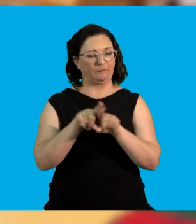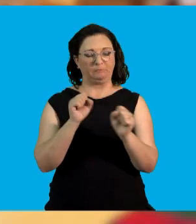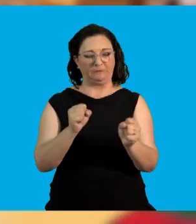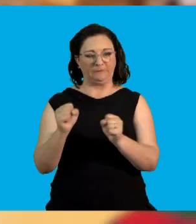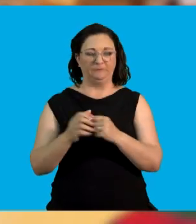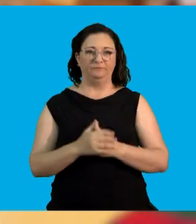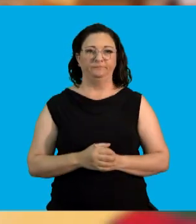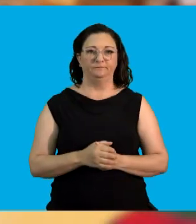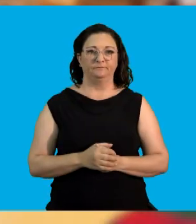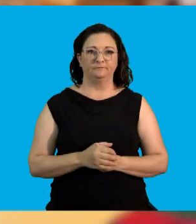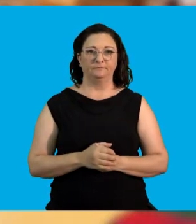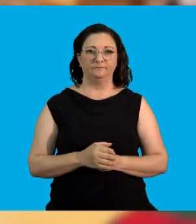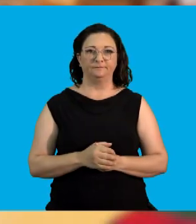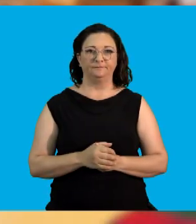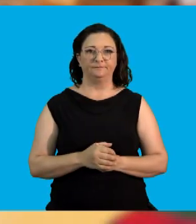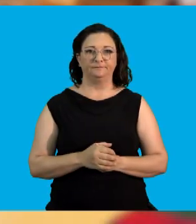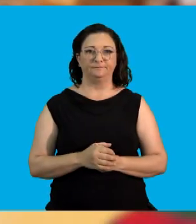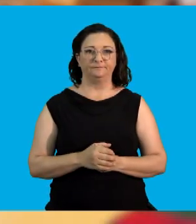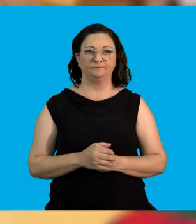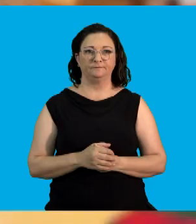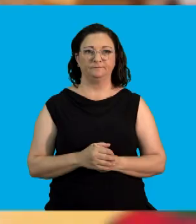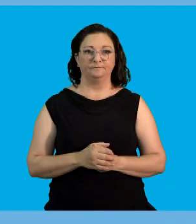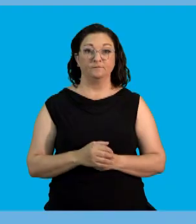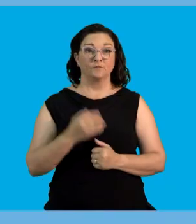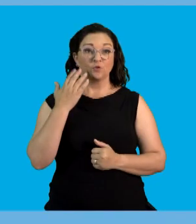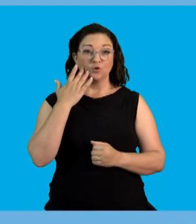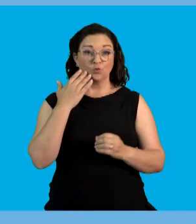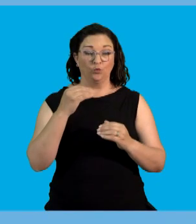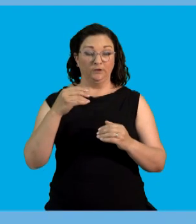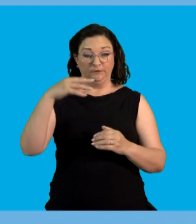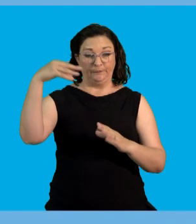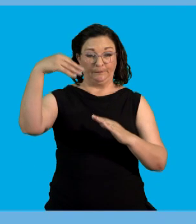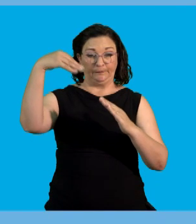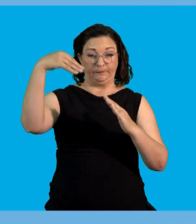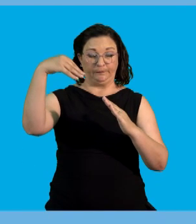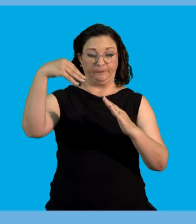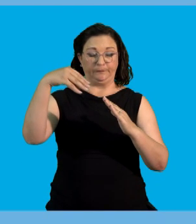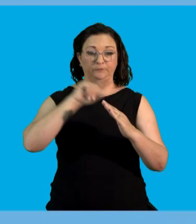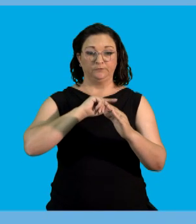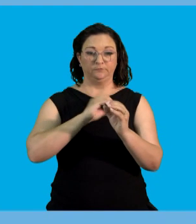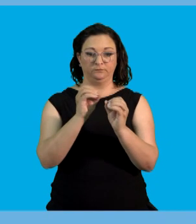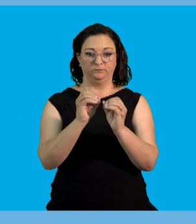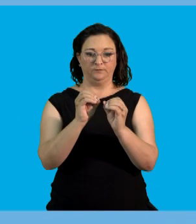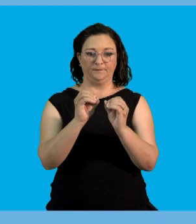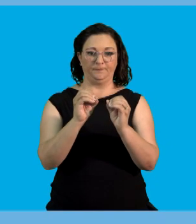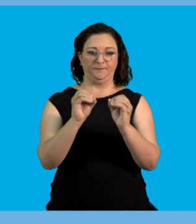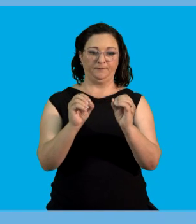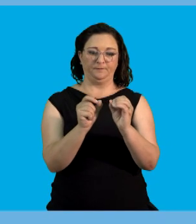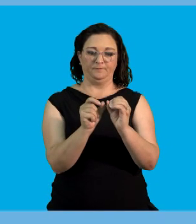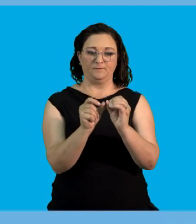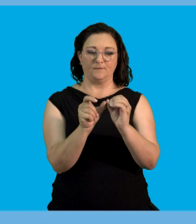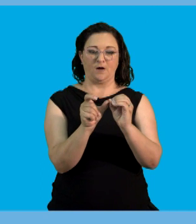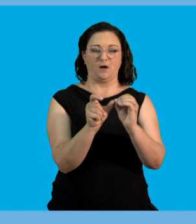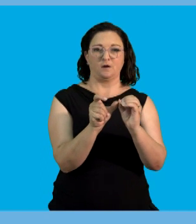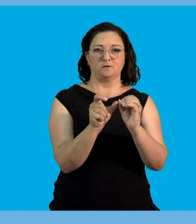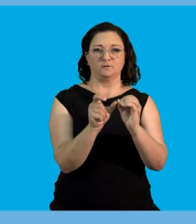of particles making up that particular matter, they remain the same. So when they are heated, we say they expand.